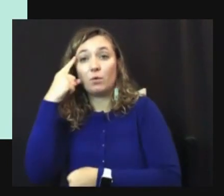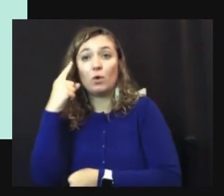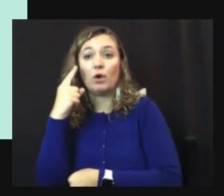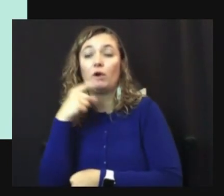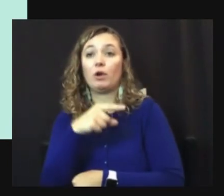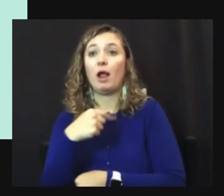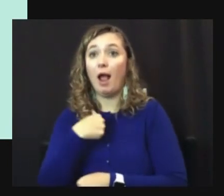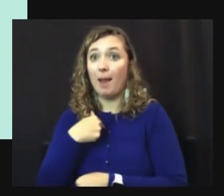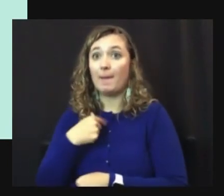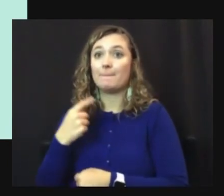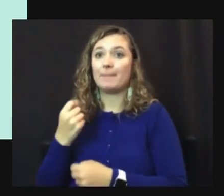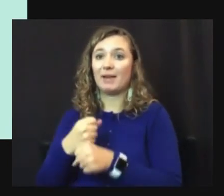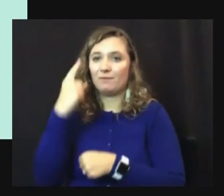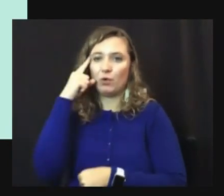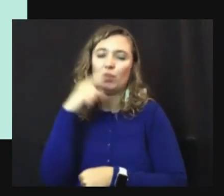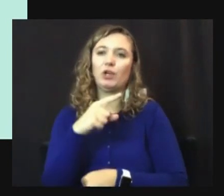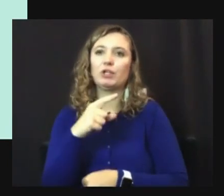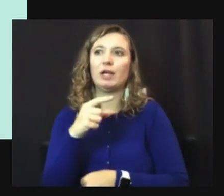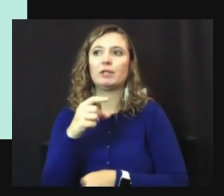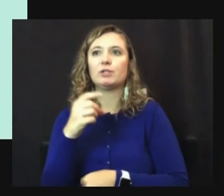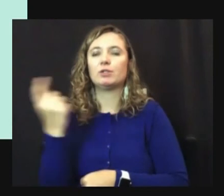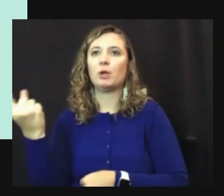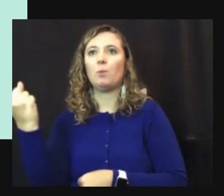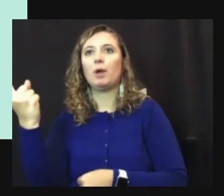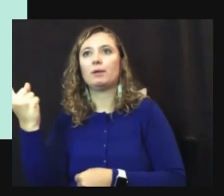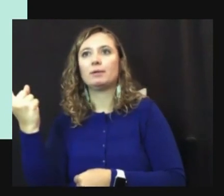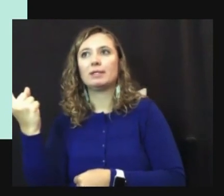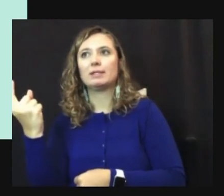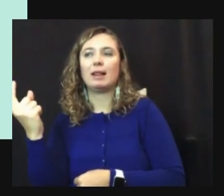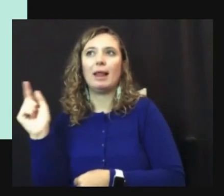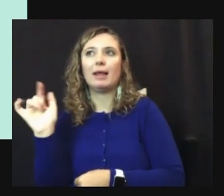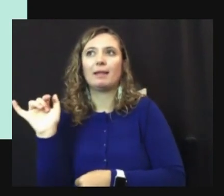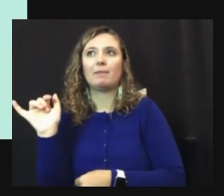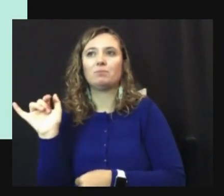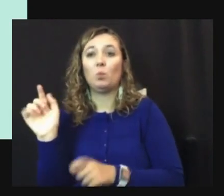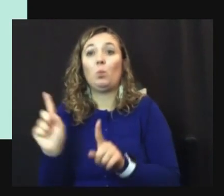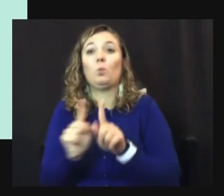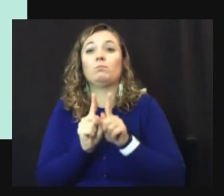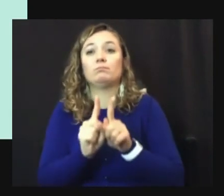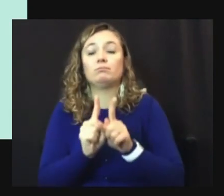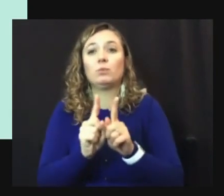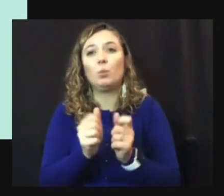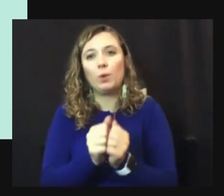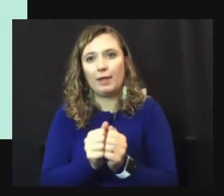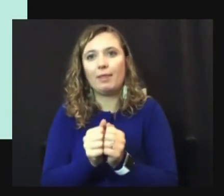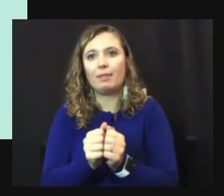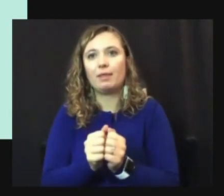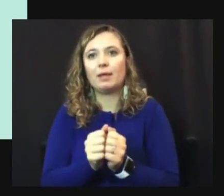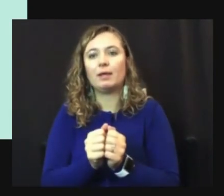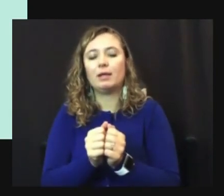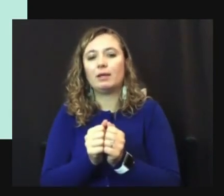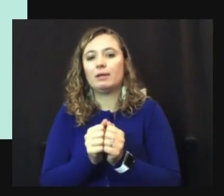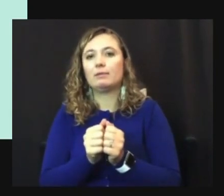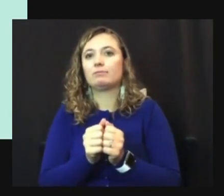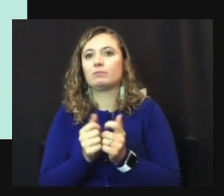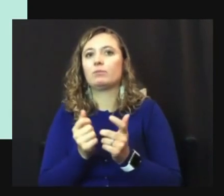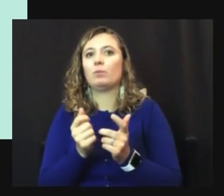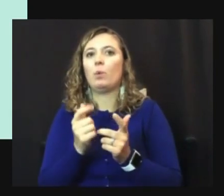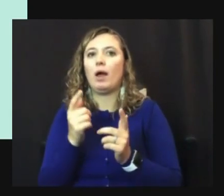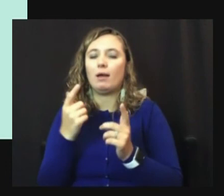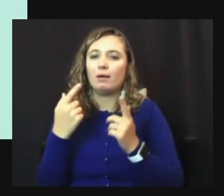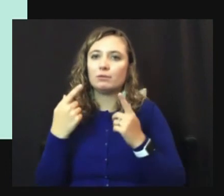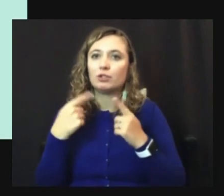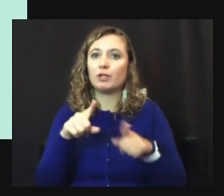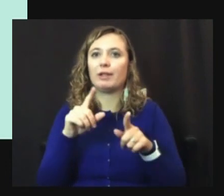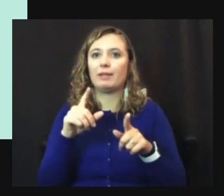you. And so they're kind of a little bit there with you as you have to negotiate sensory challenge.